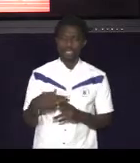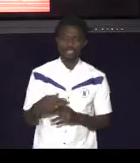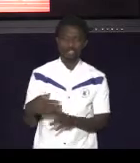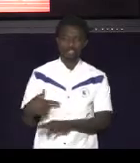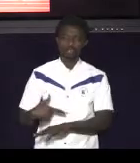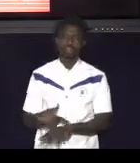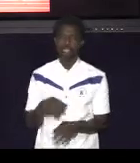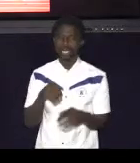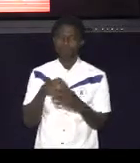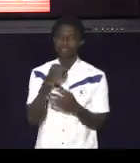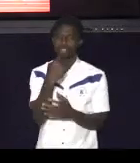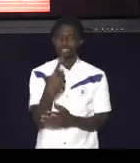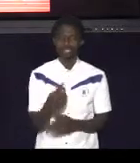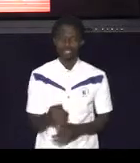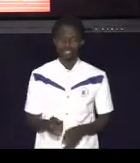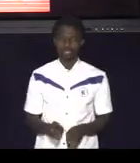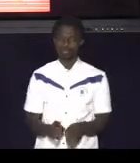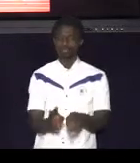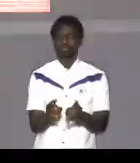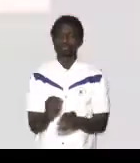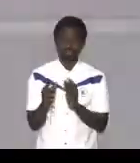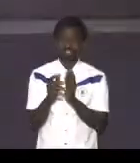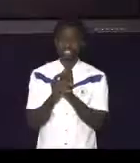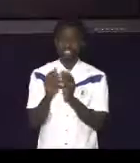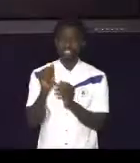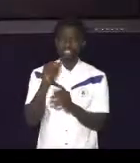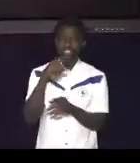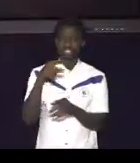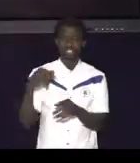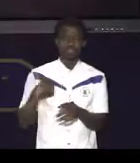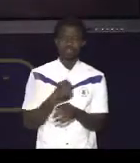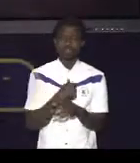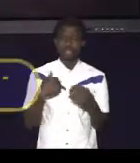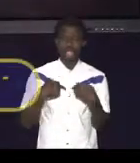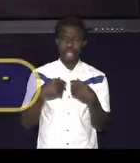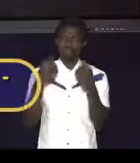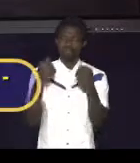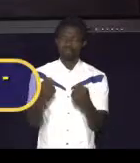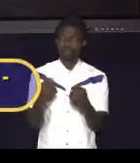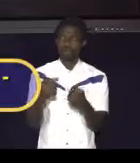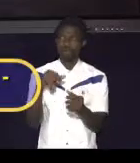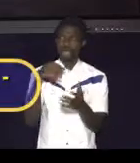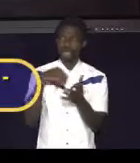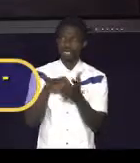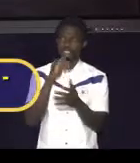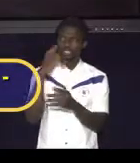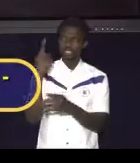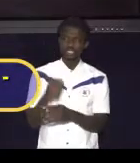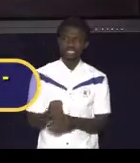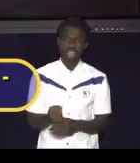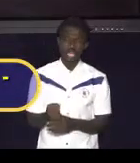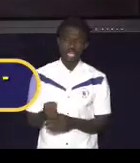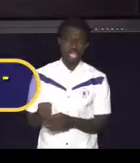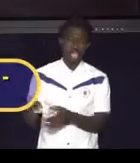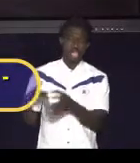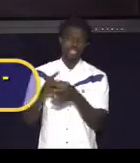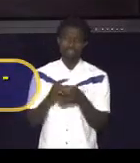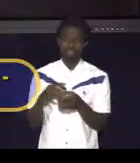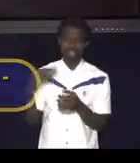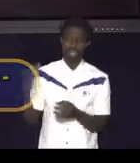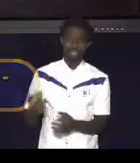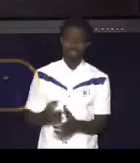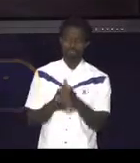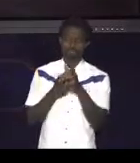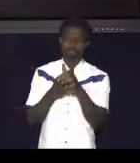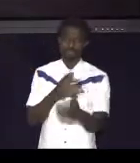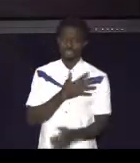a short period of time in a single direction. We also have power. Power is a combination of both speed